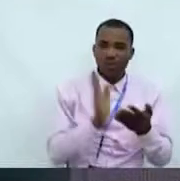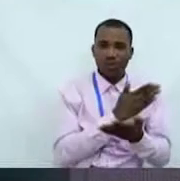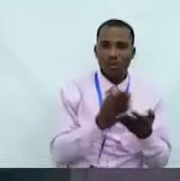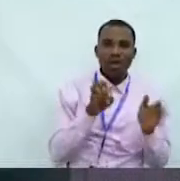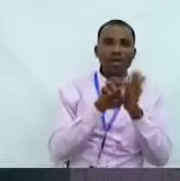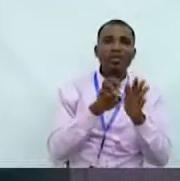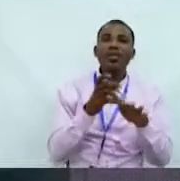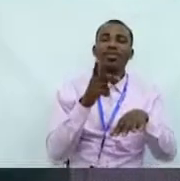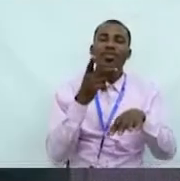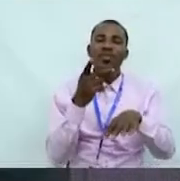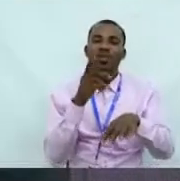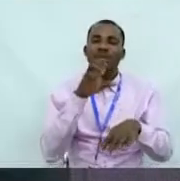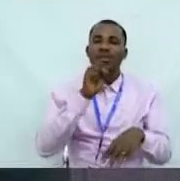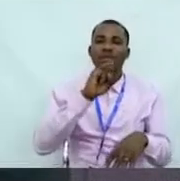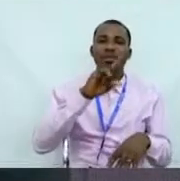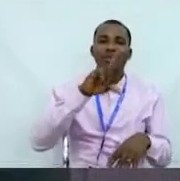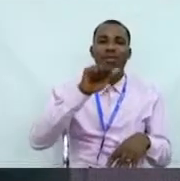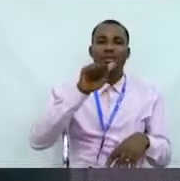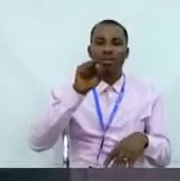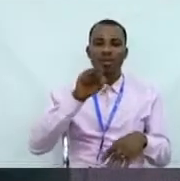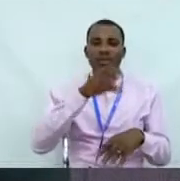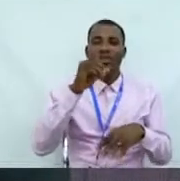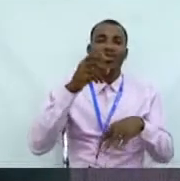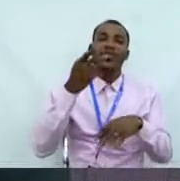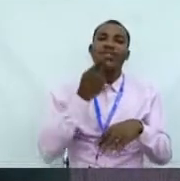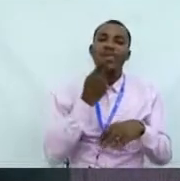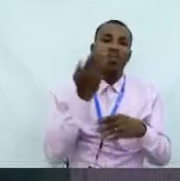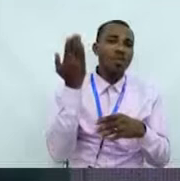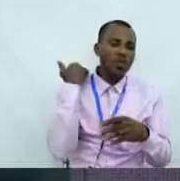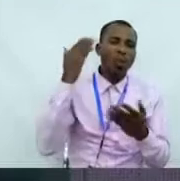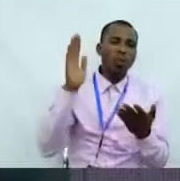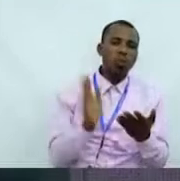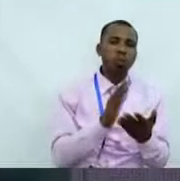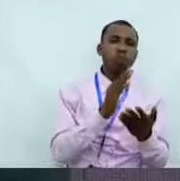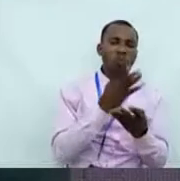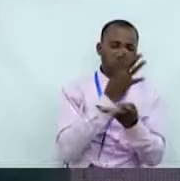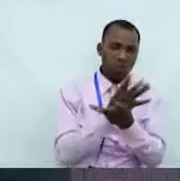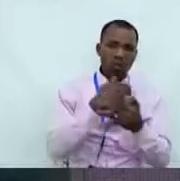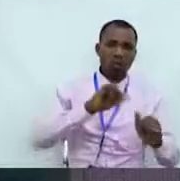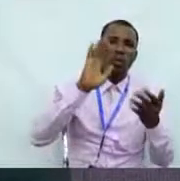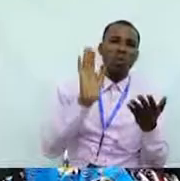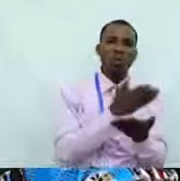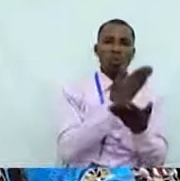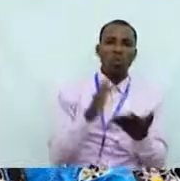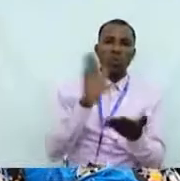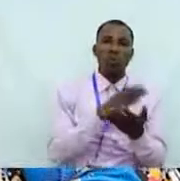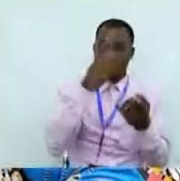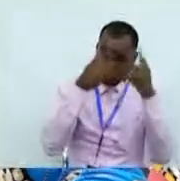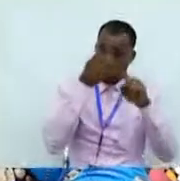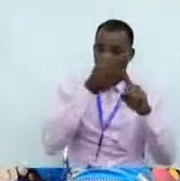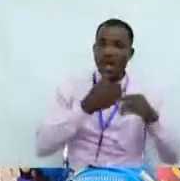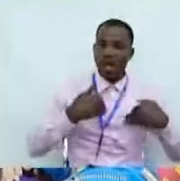beaten. Blood was oozing out of their body. They were singing praises to God. Let him hear amen. That